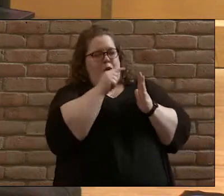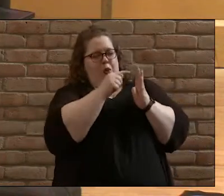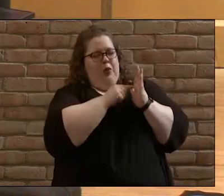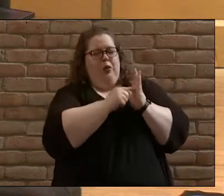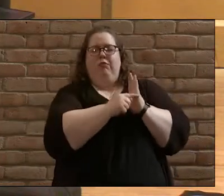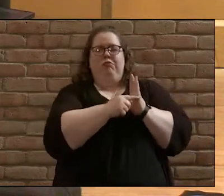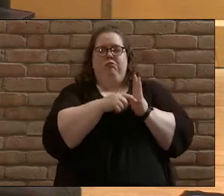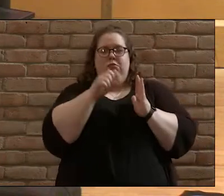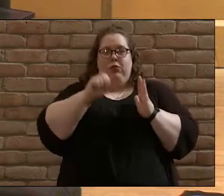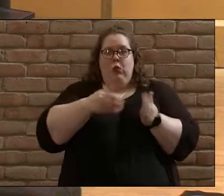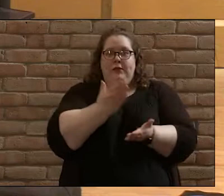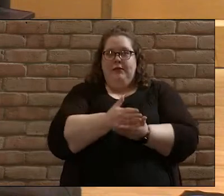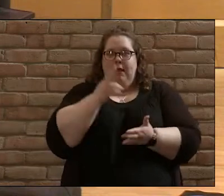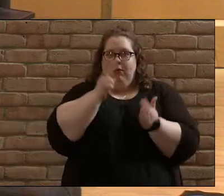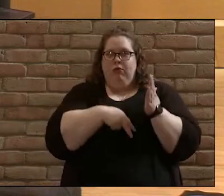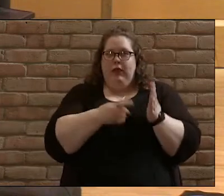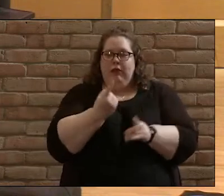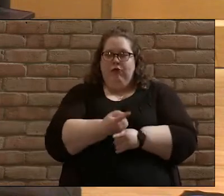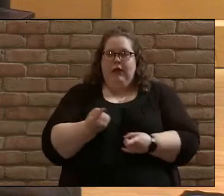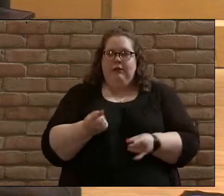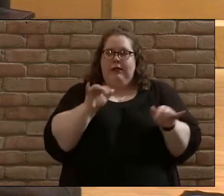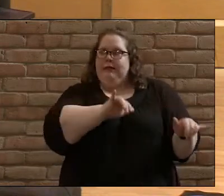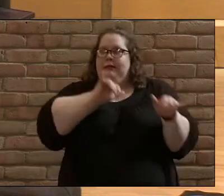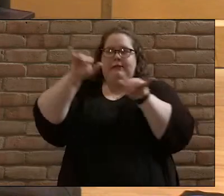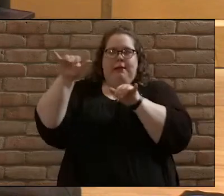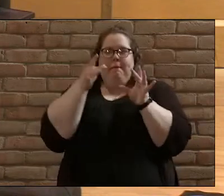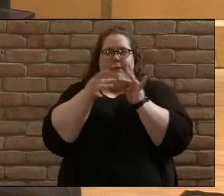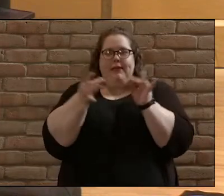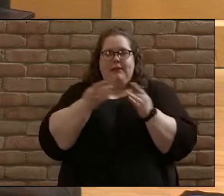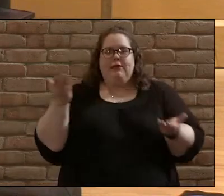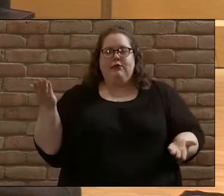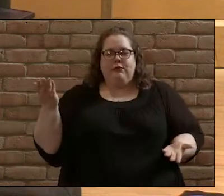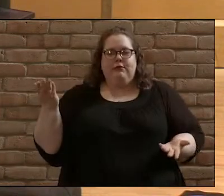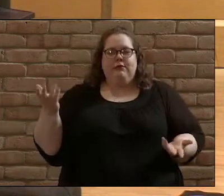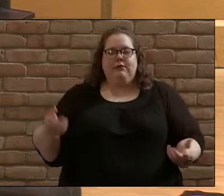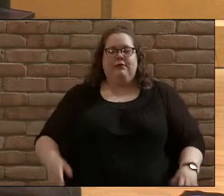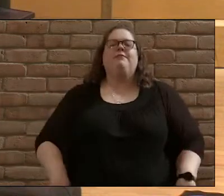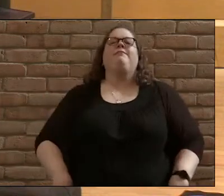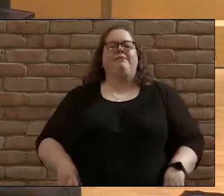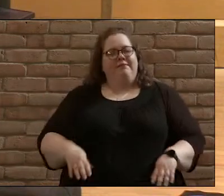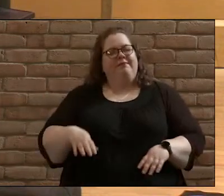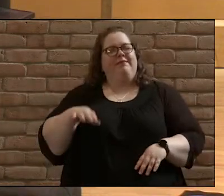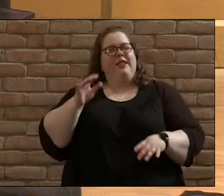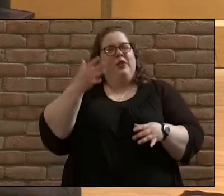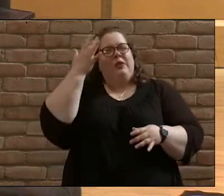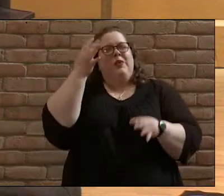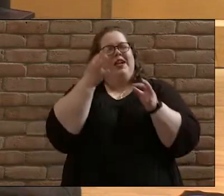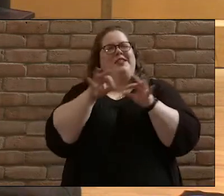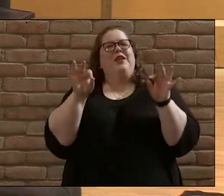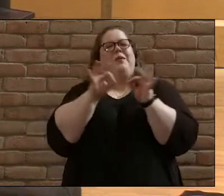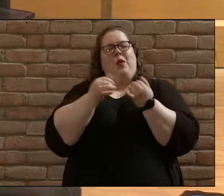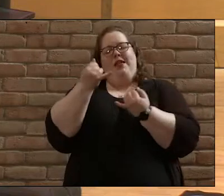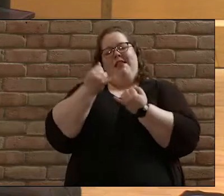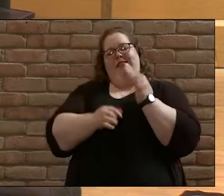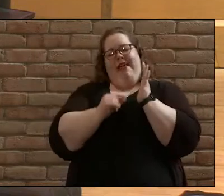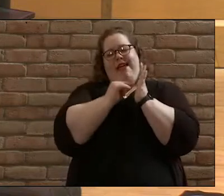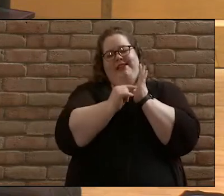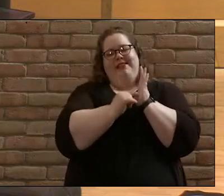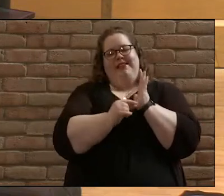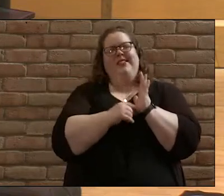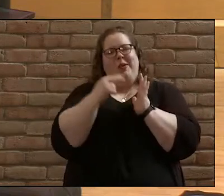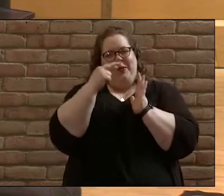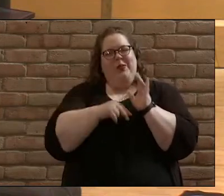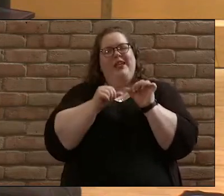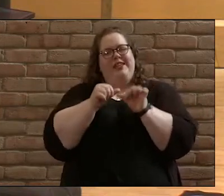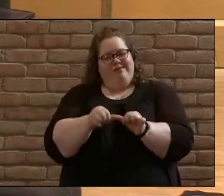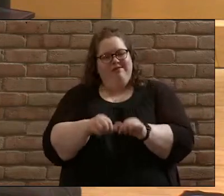this exact same thing. So that's why it's important for us to read these last few verses,